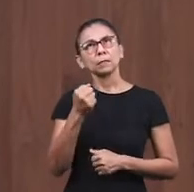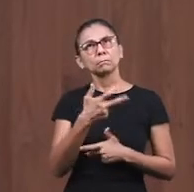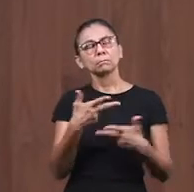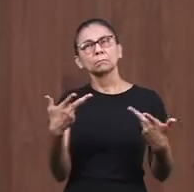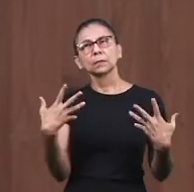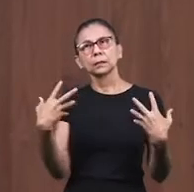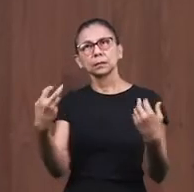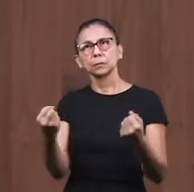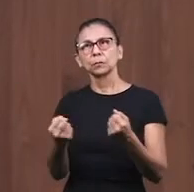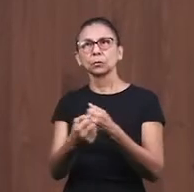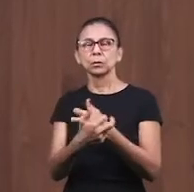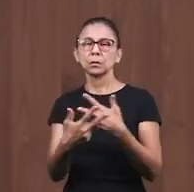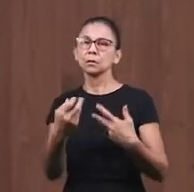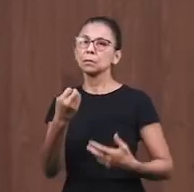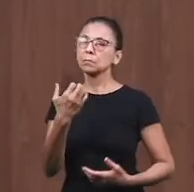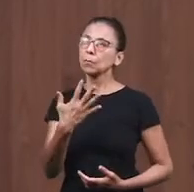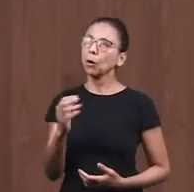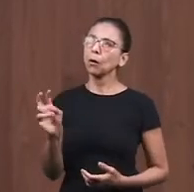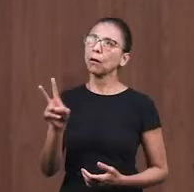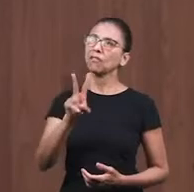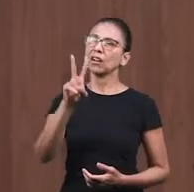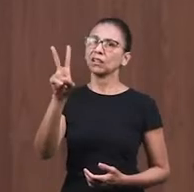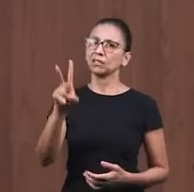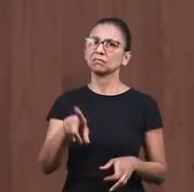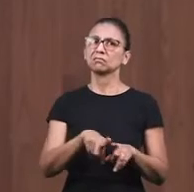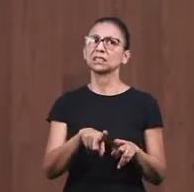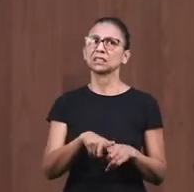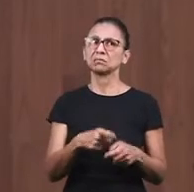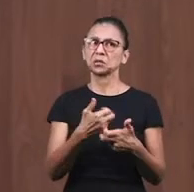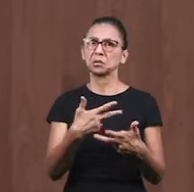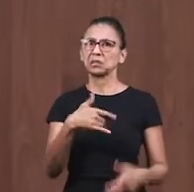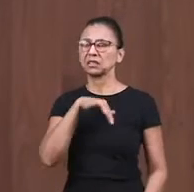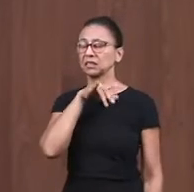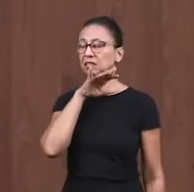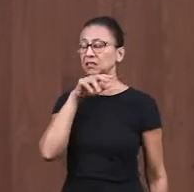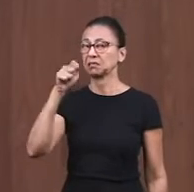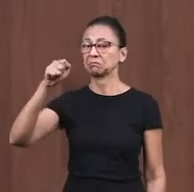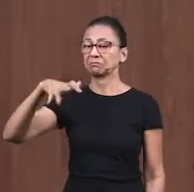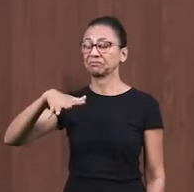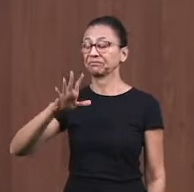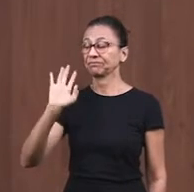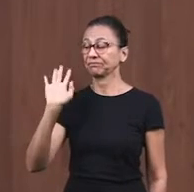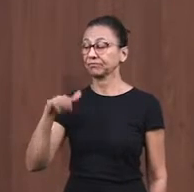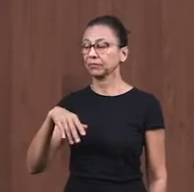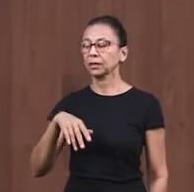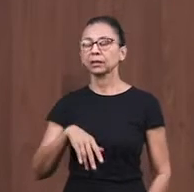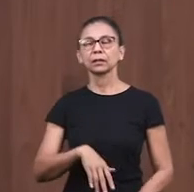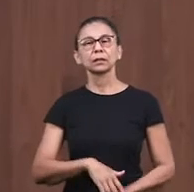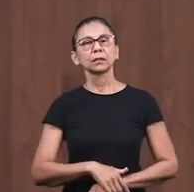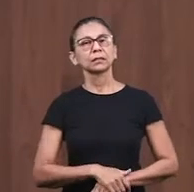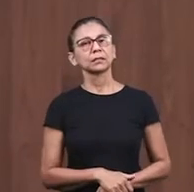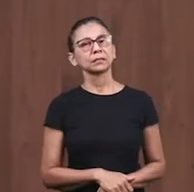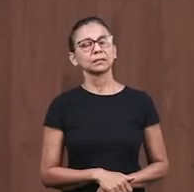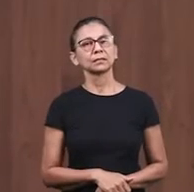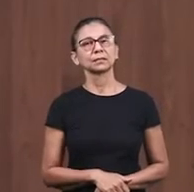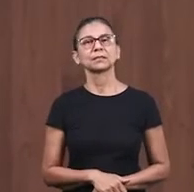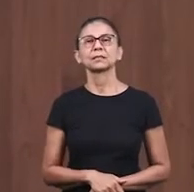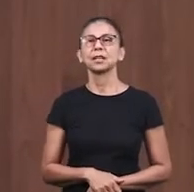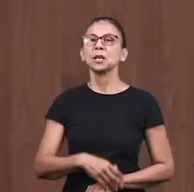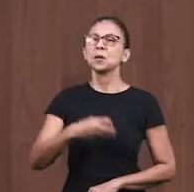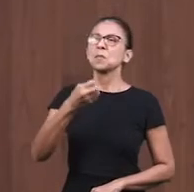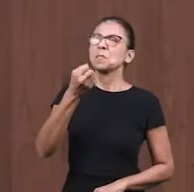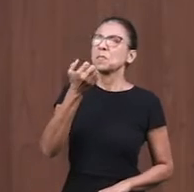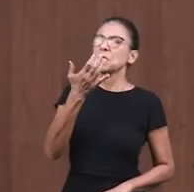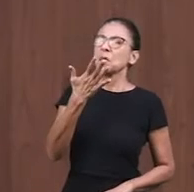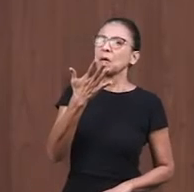good things, things of value, but we also receive bad things, things that don't have any value. We receive